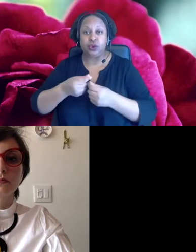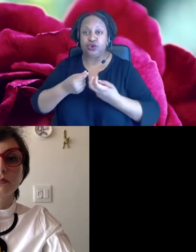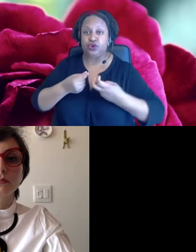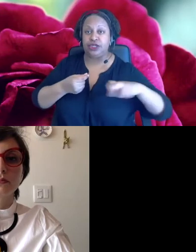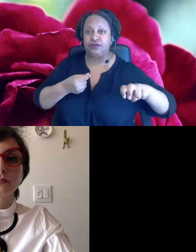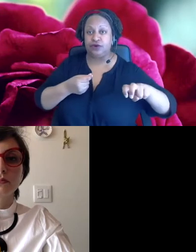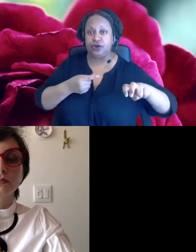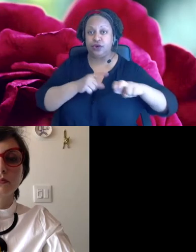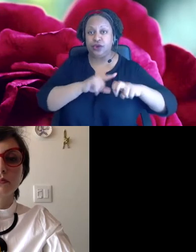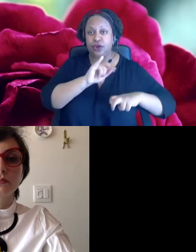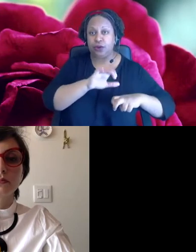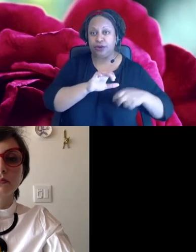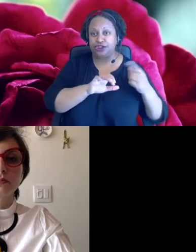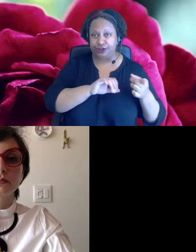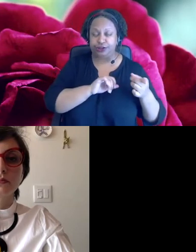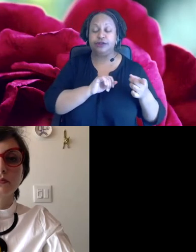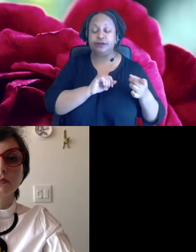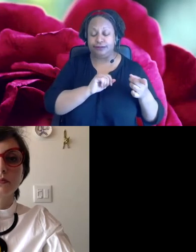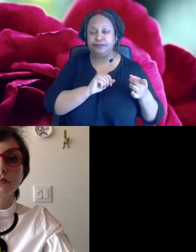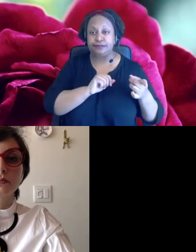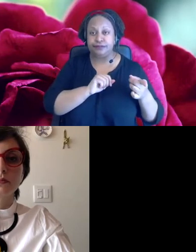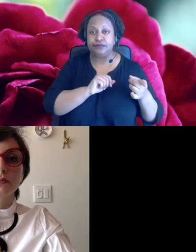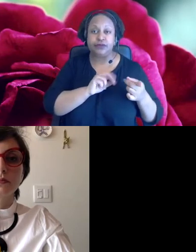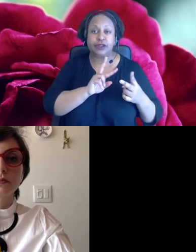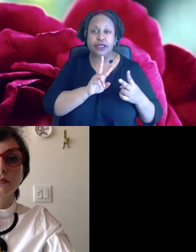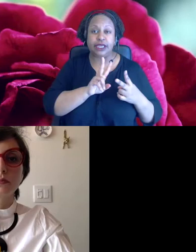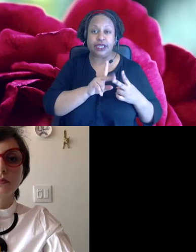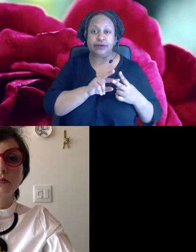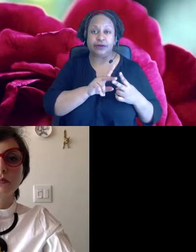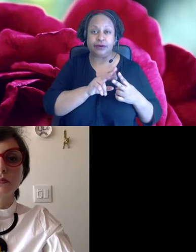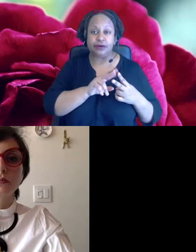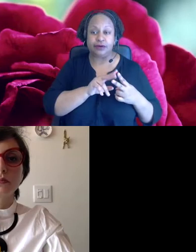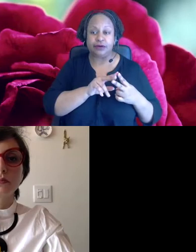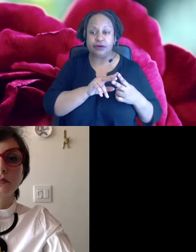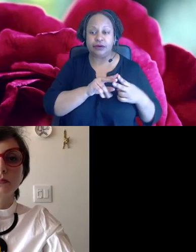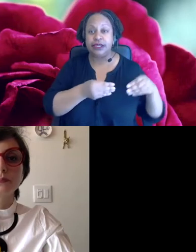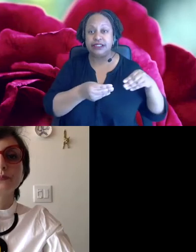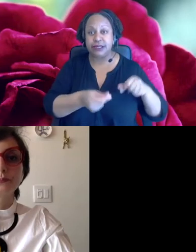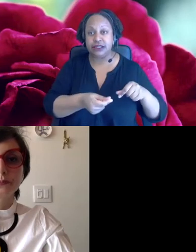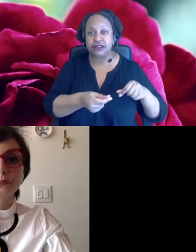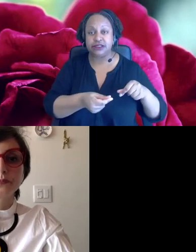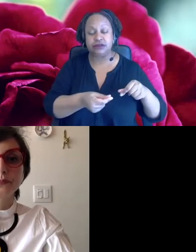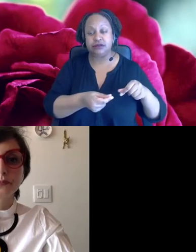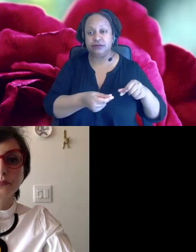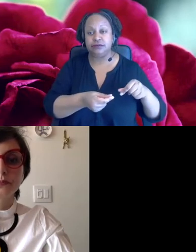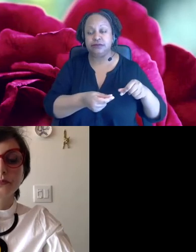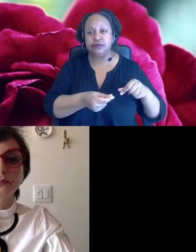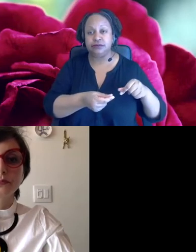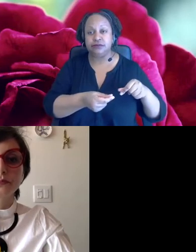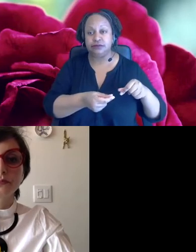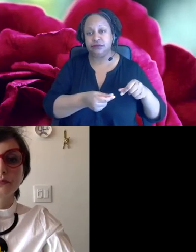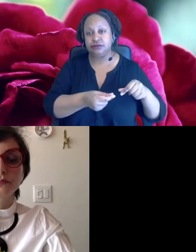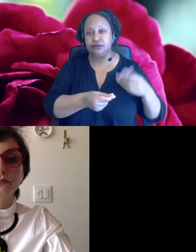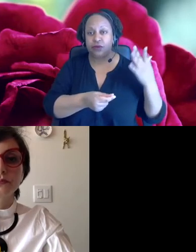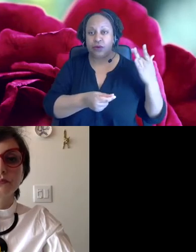your corporation, either as an expense, because